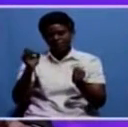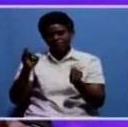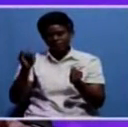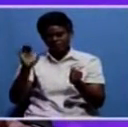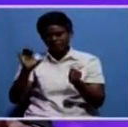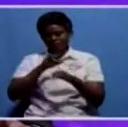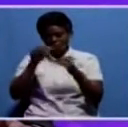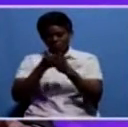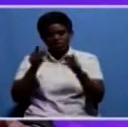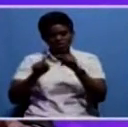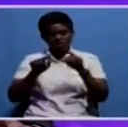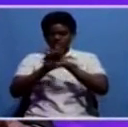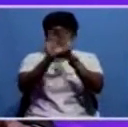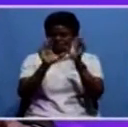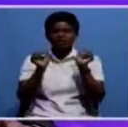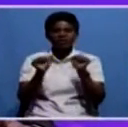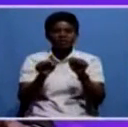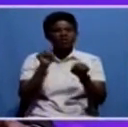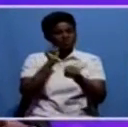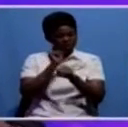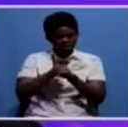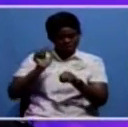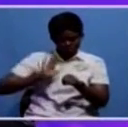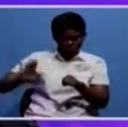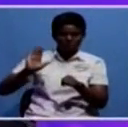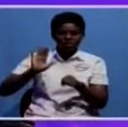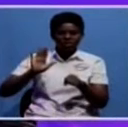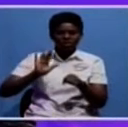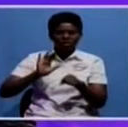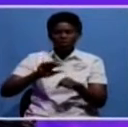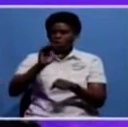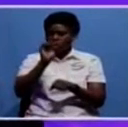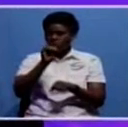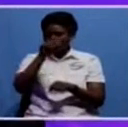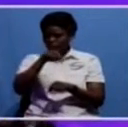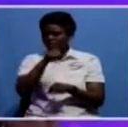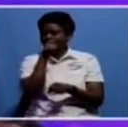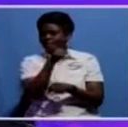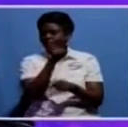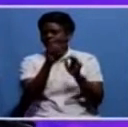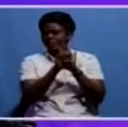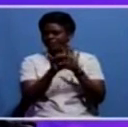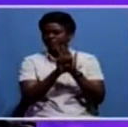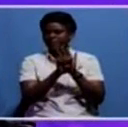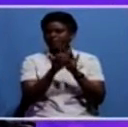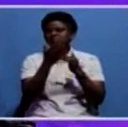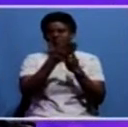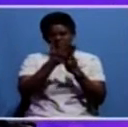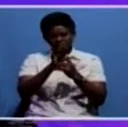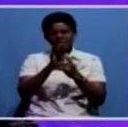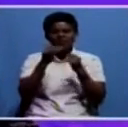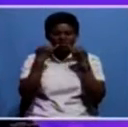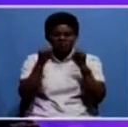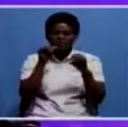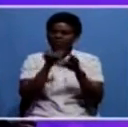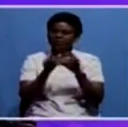can be clear that this is the work they are supposed to be doing. The OP, for example, share a lot of intelligence in this country